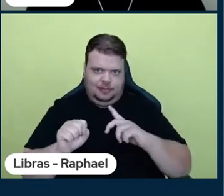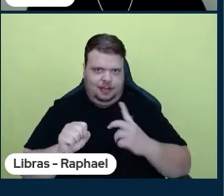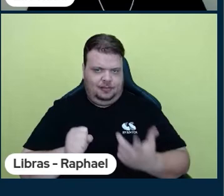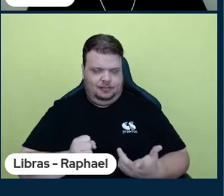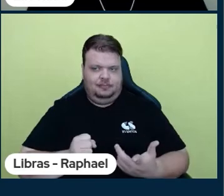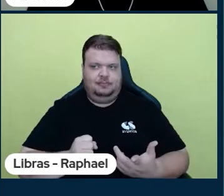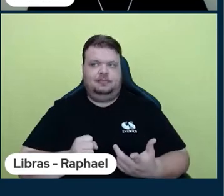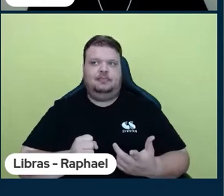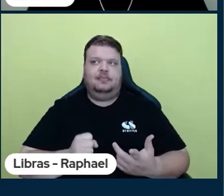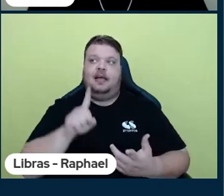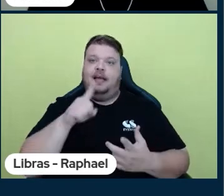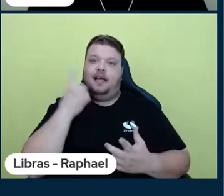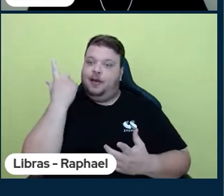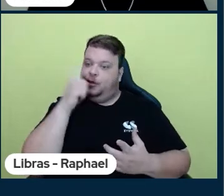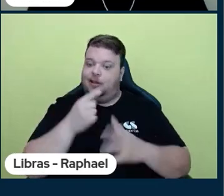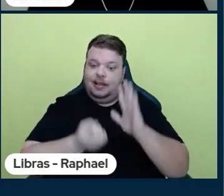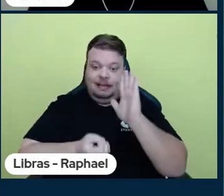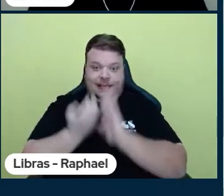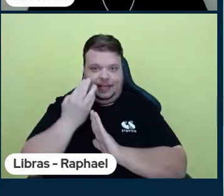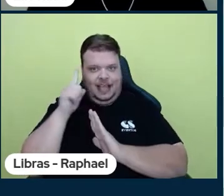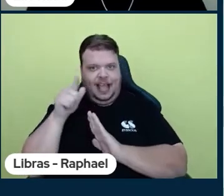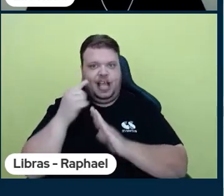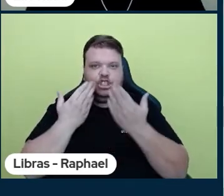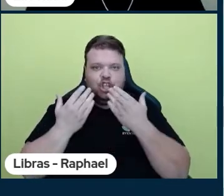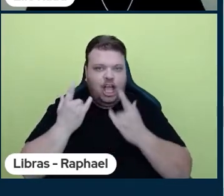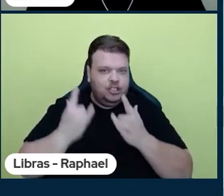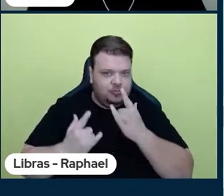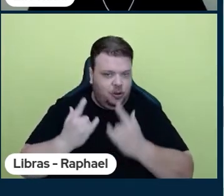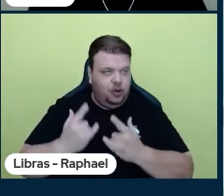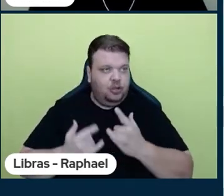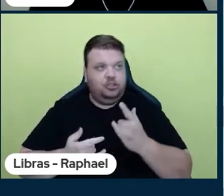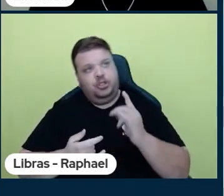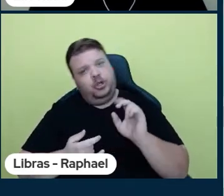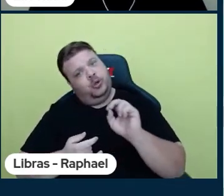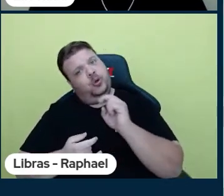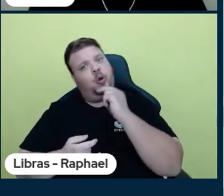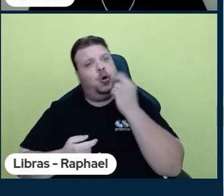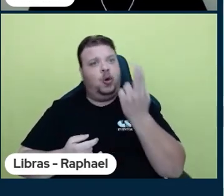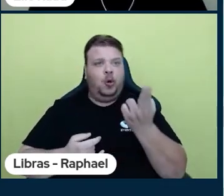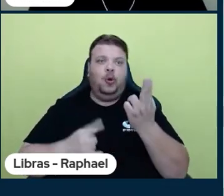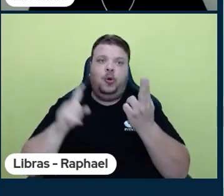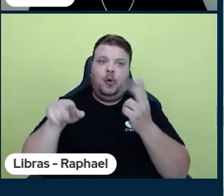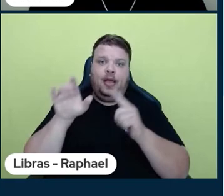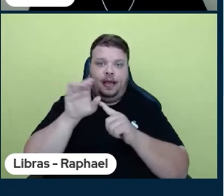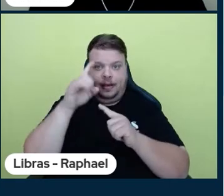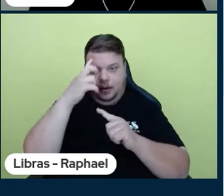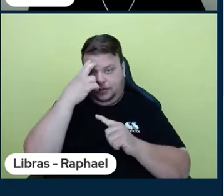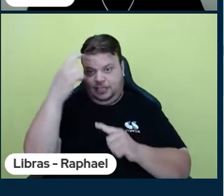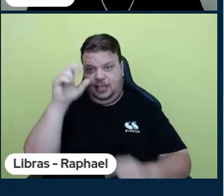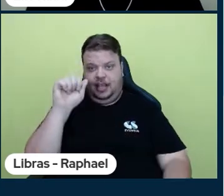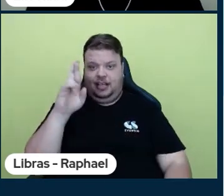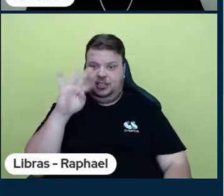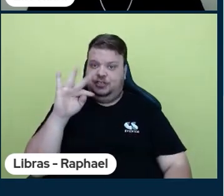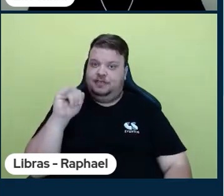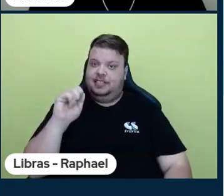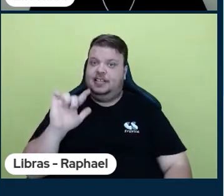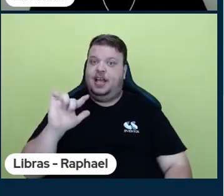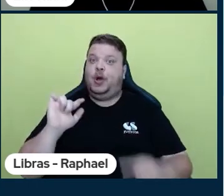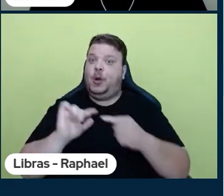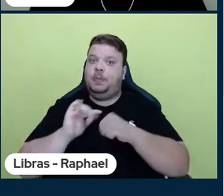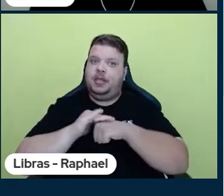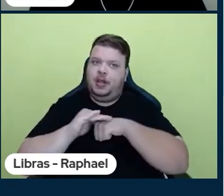additional effort for the users in order to do this. This is a real use case that we have